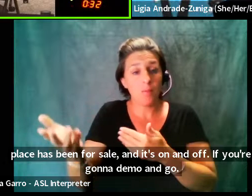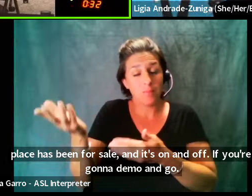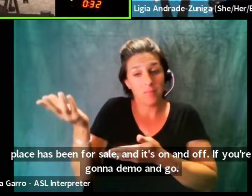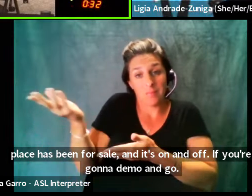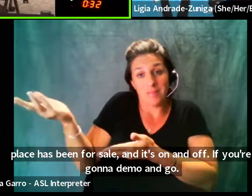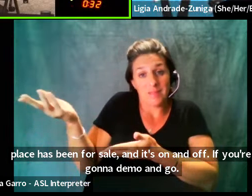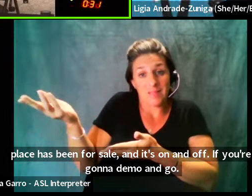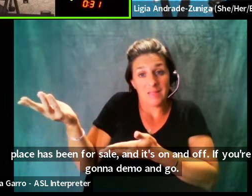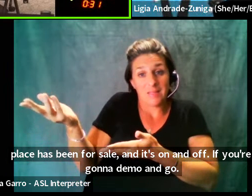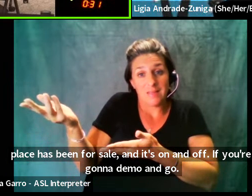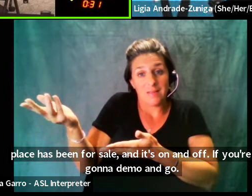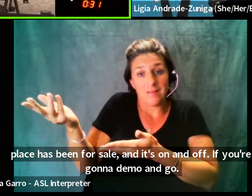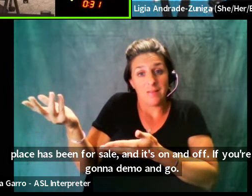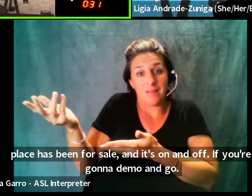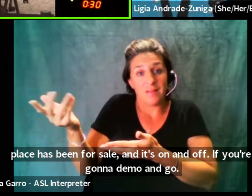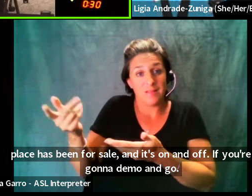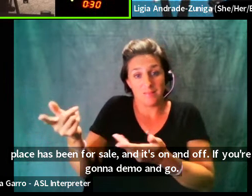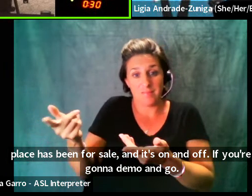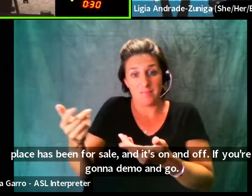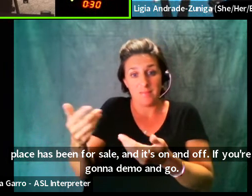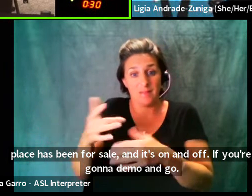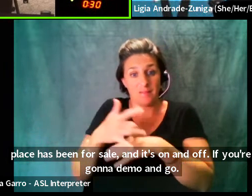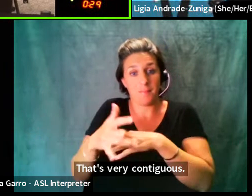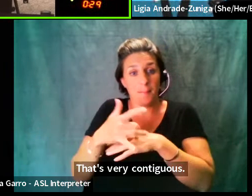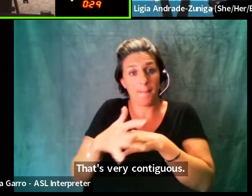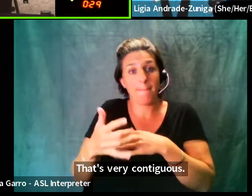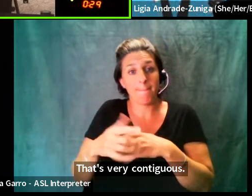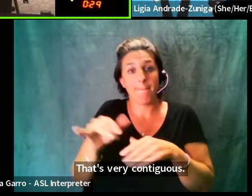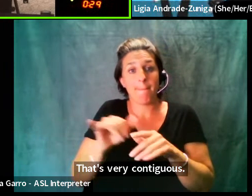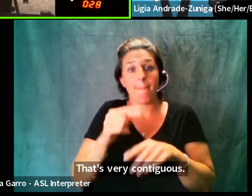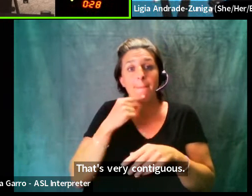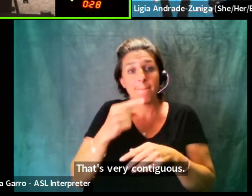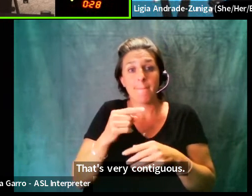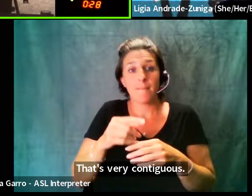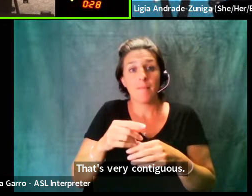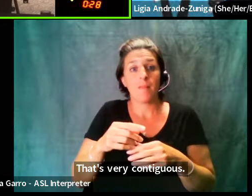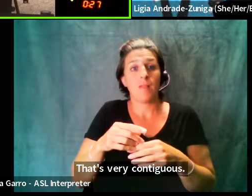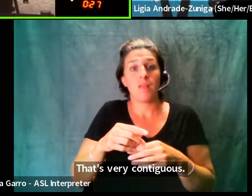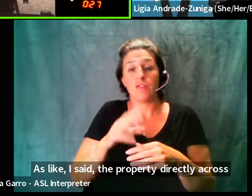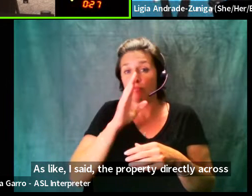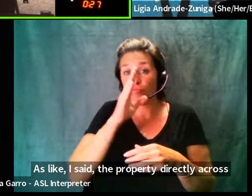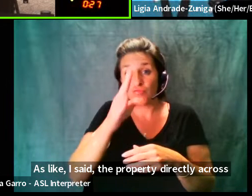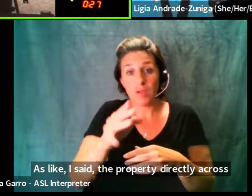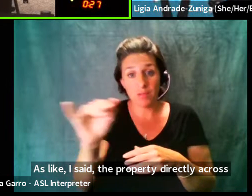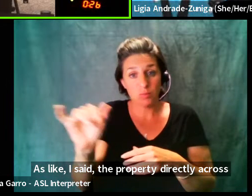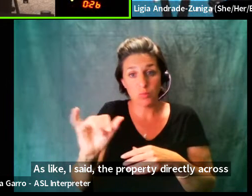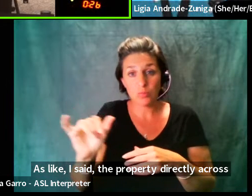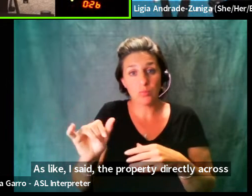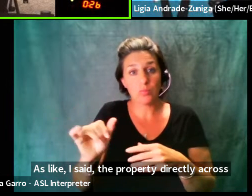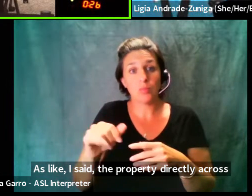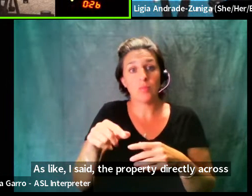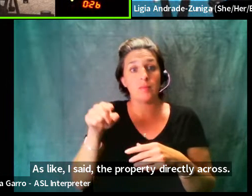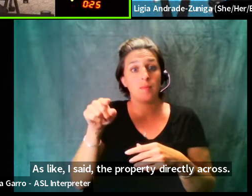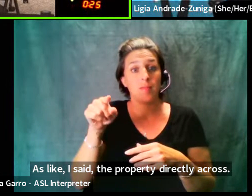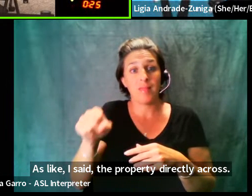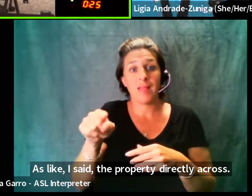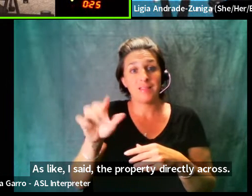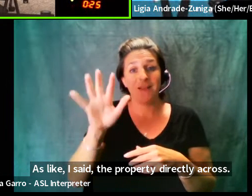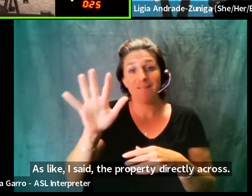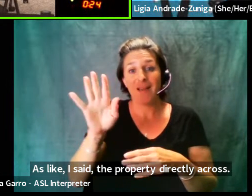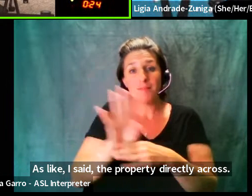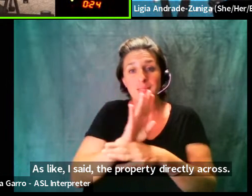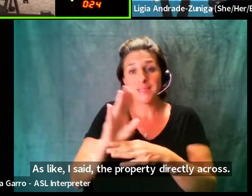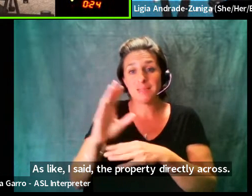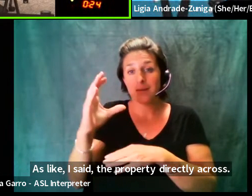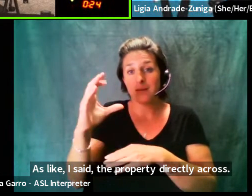very contiguous. As, like I said, the property directly across. That's 5 business